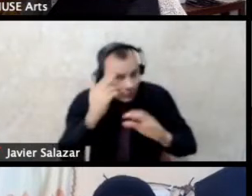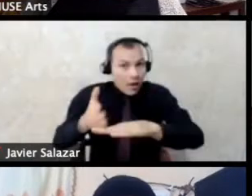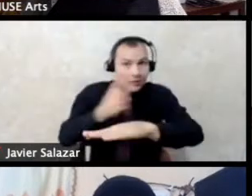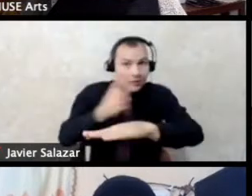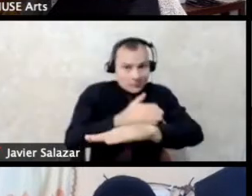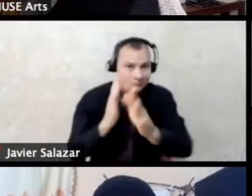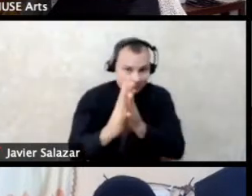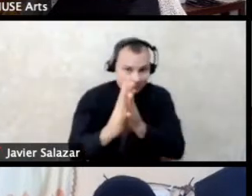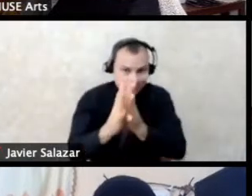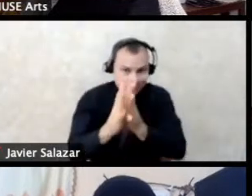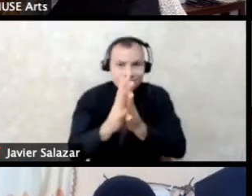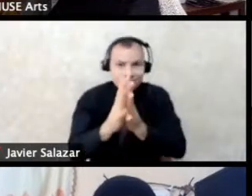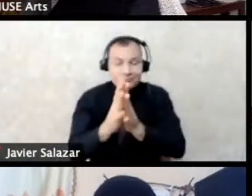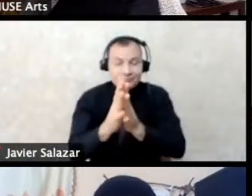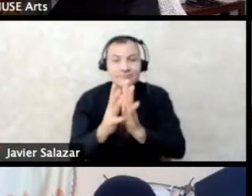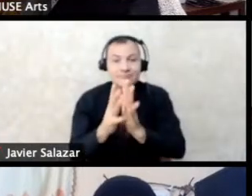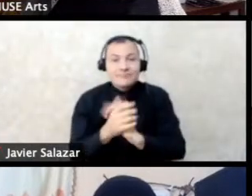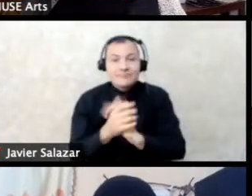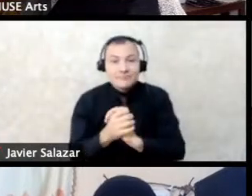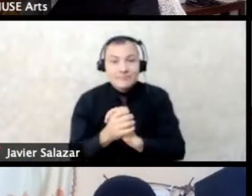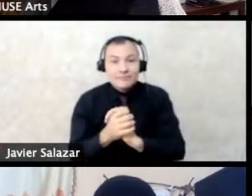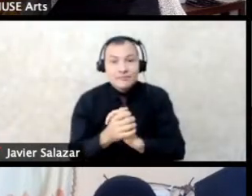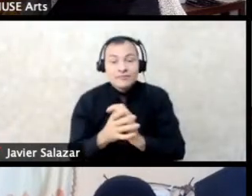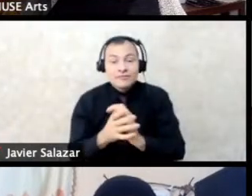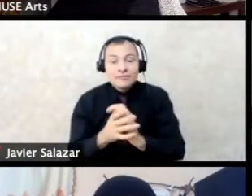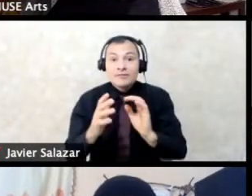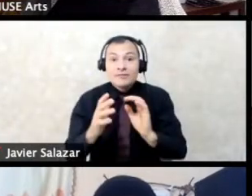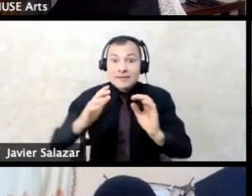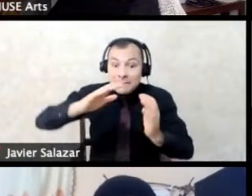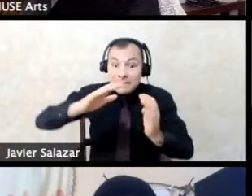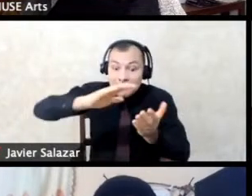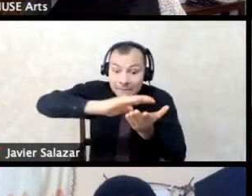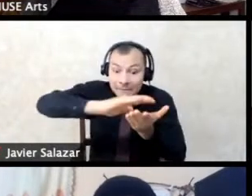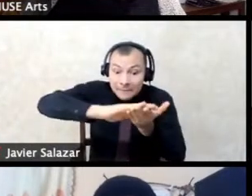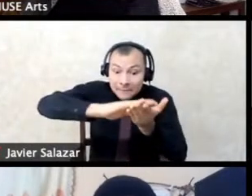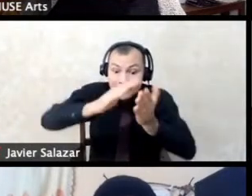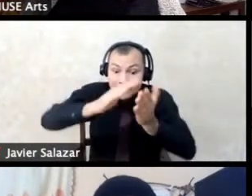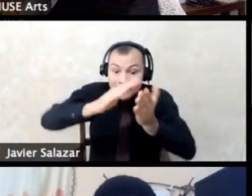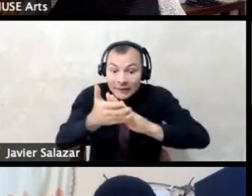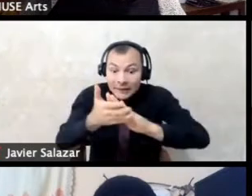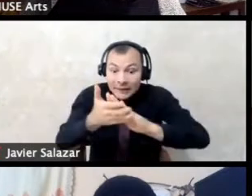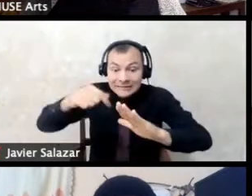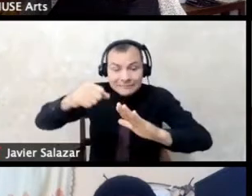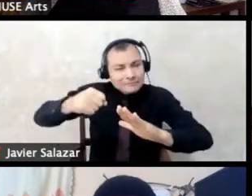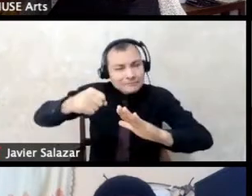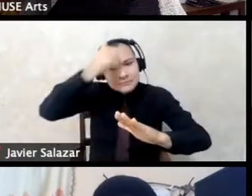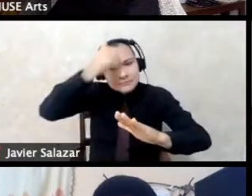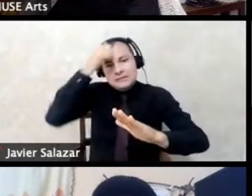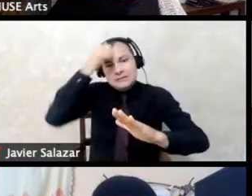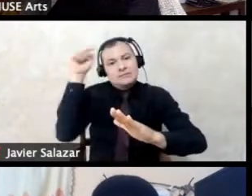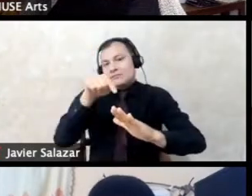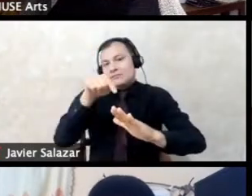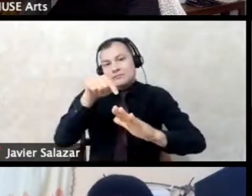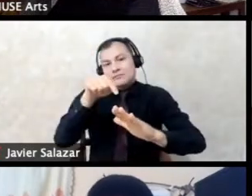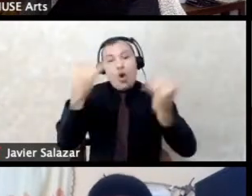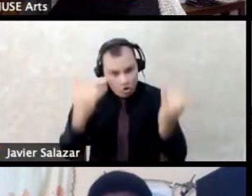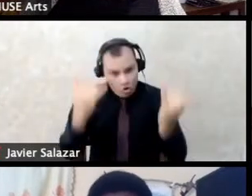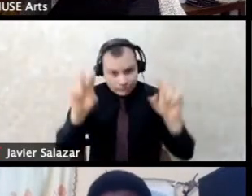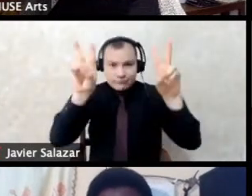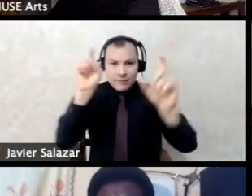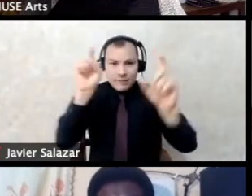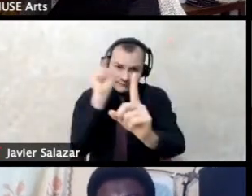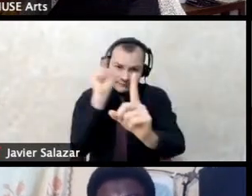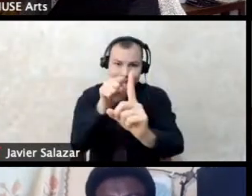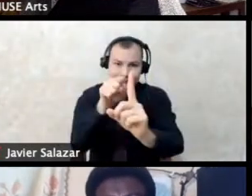la construcción de paz es un proceso bastante complejo y lo hace más complejo esta época